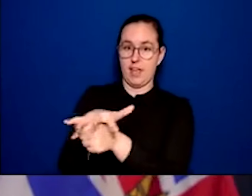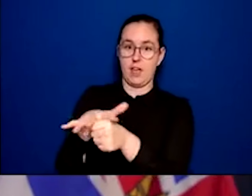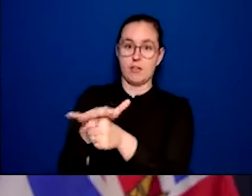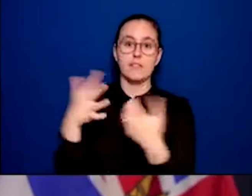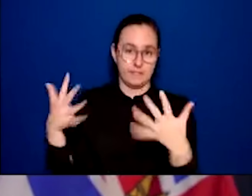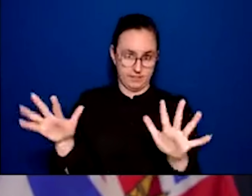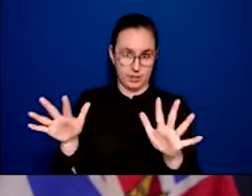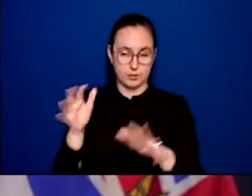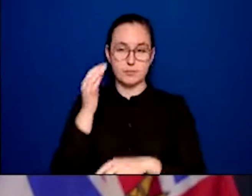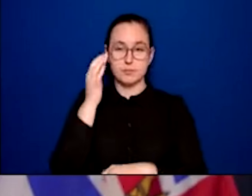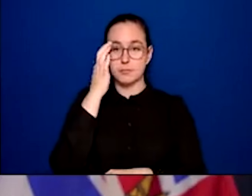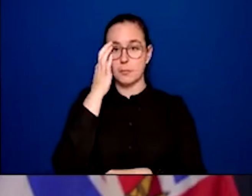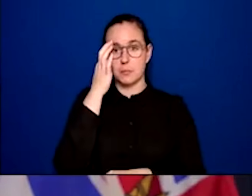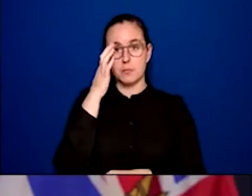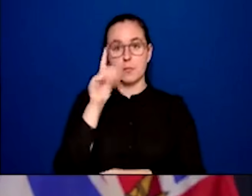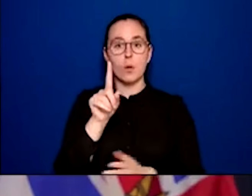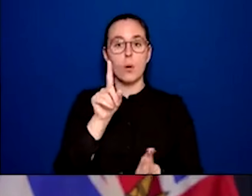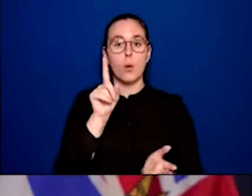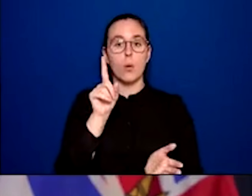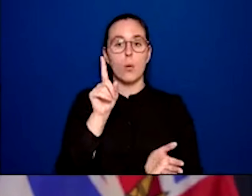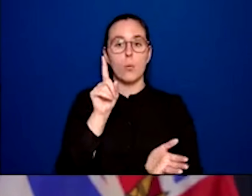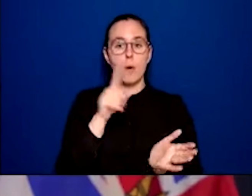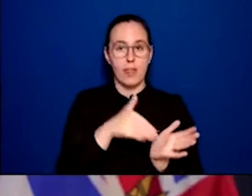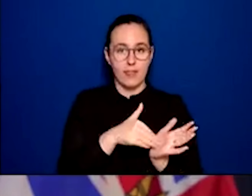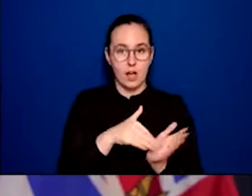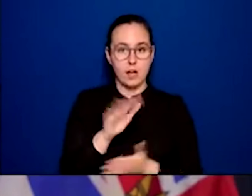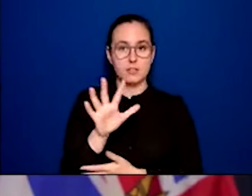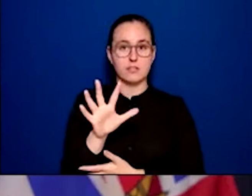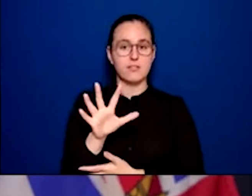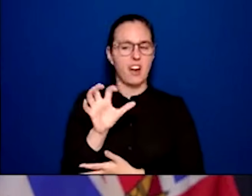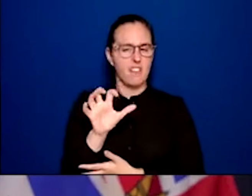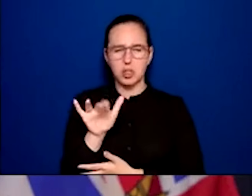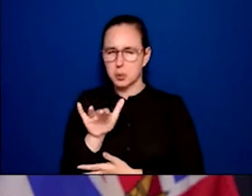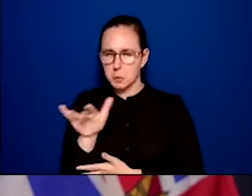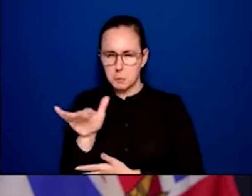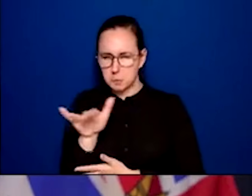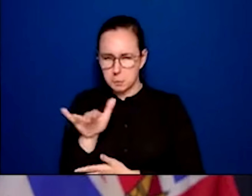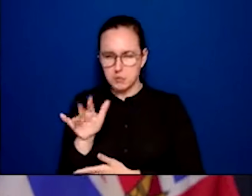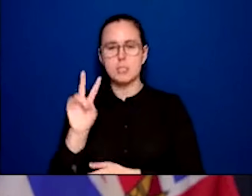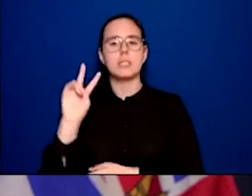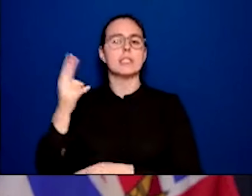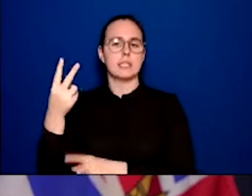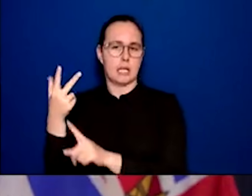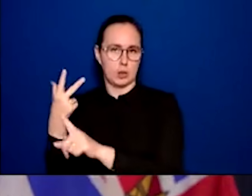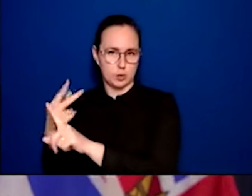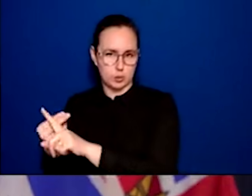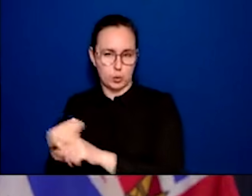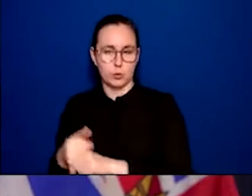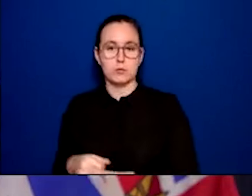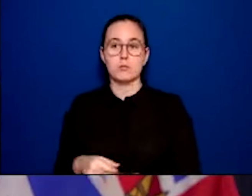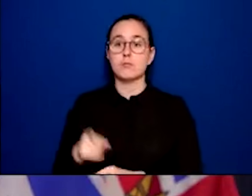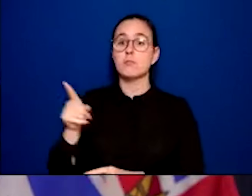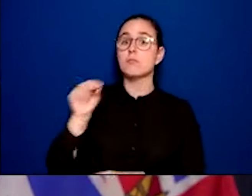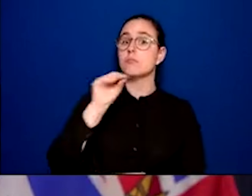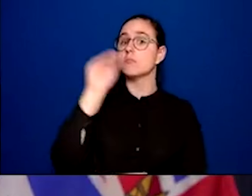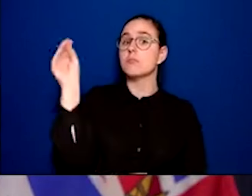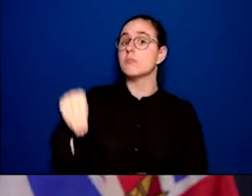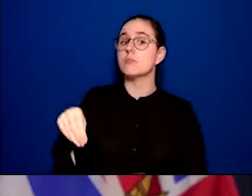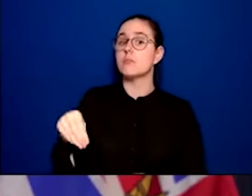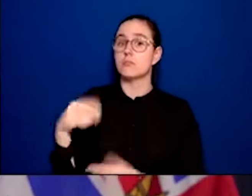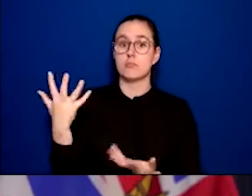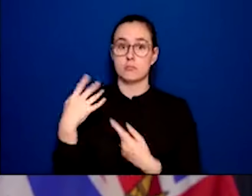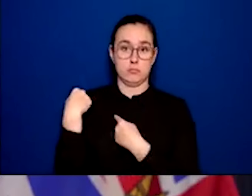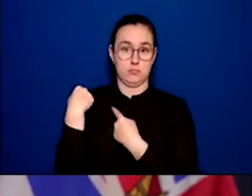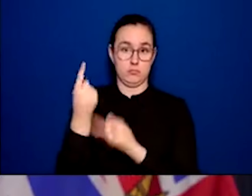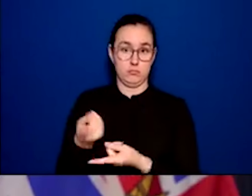and 1,590 second doses. The immunization rates of the workers, of the 2,000 workers reporting to date,